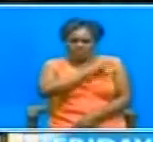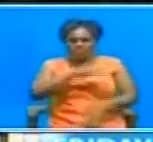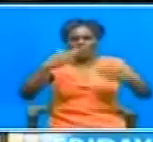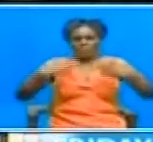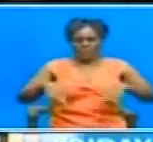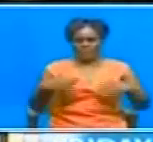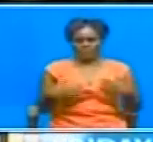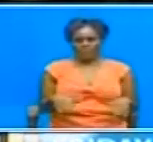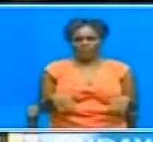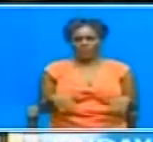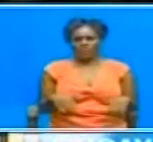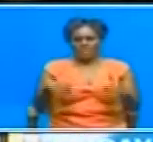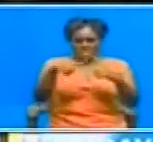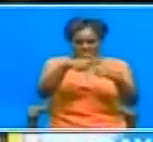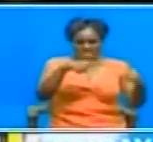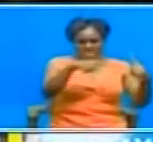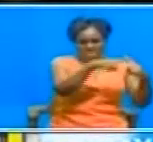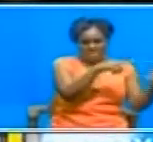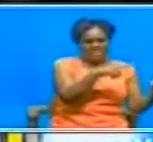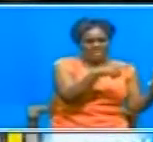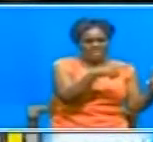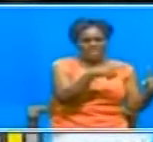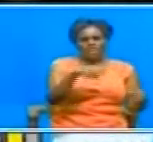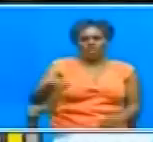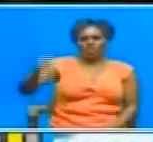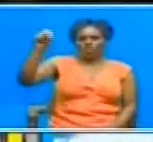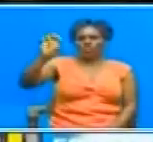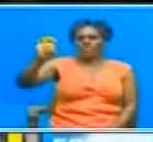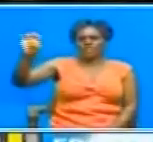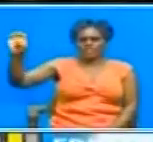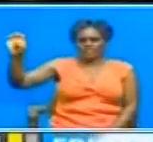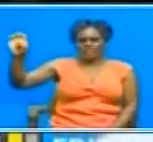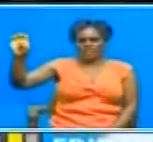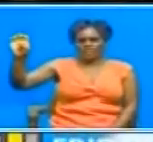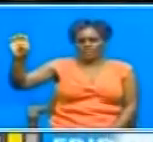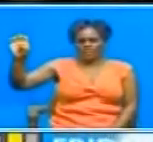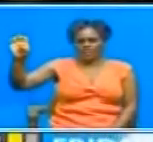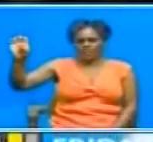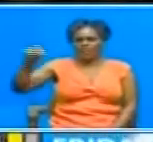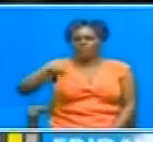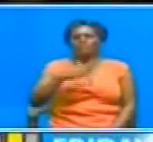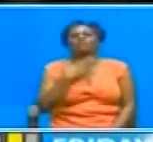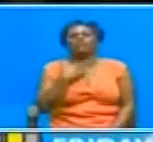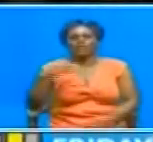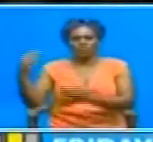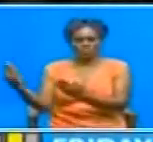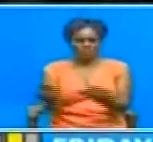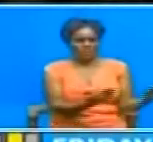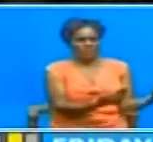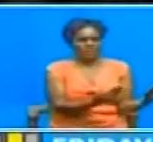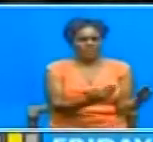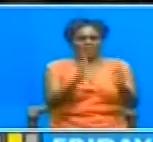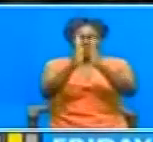really, in fact, to kill education in Northeastern, so that they may want to bring